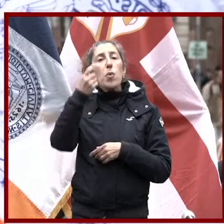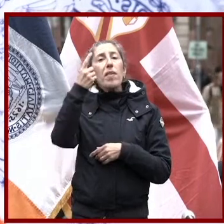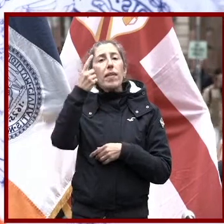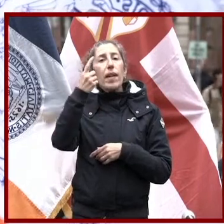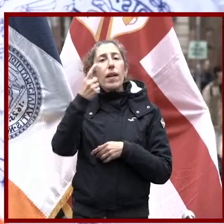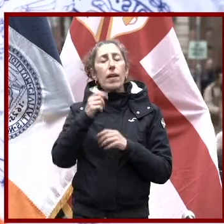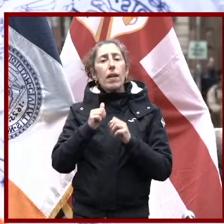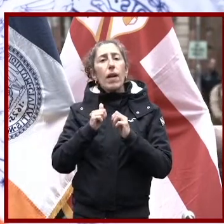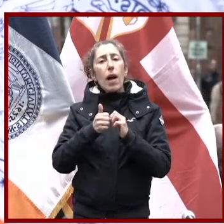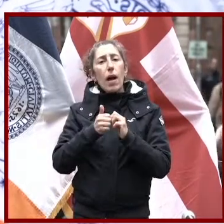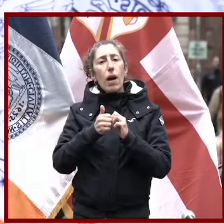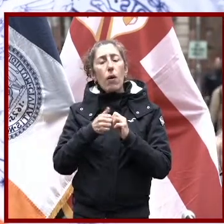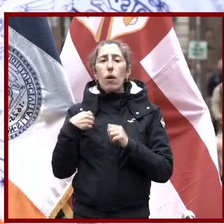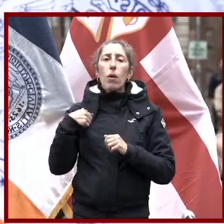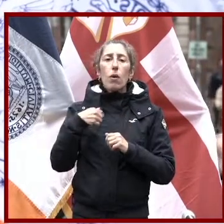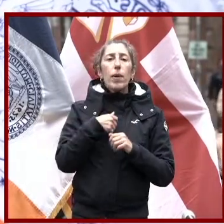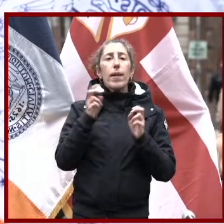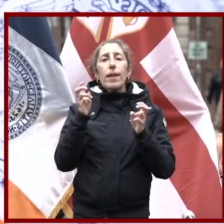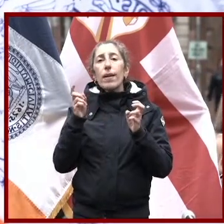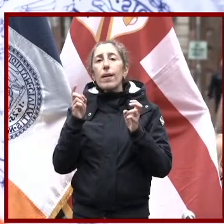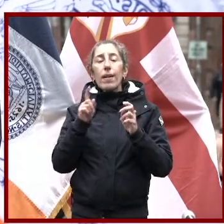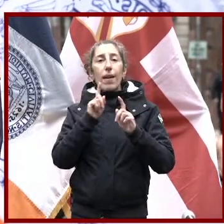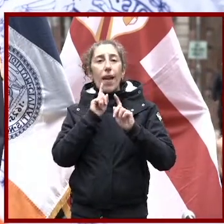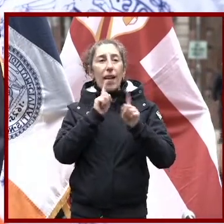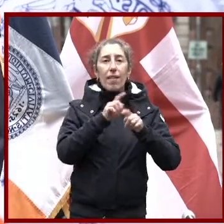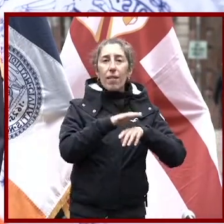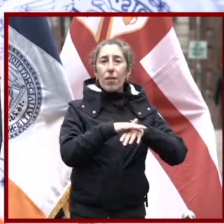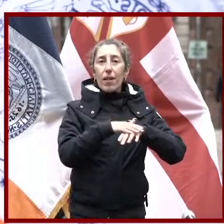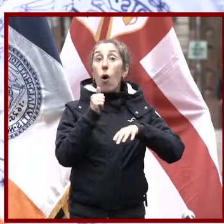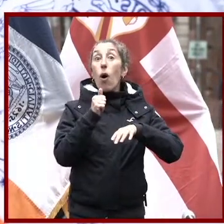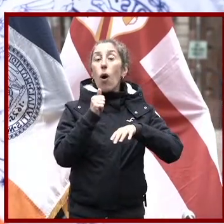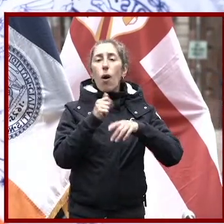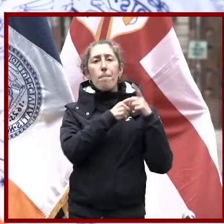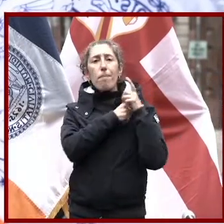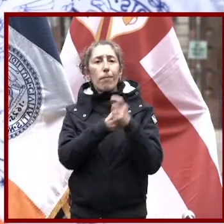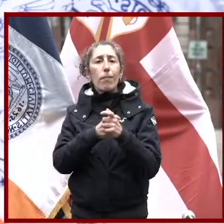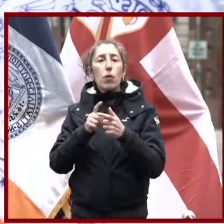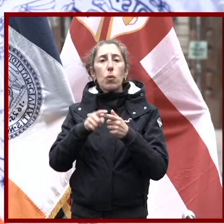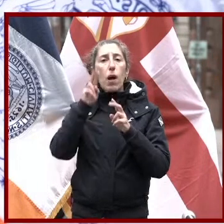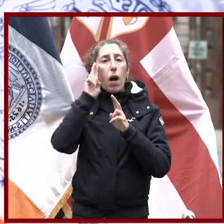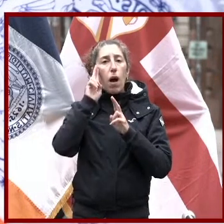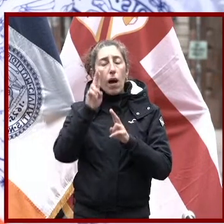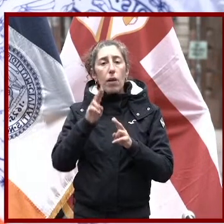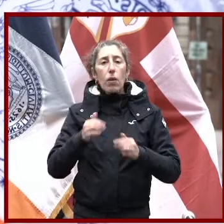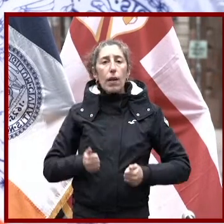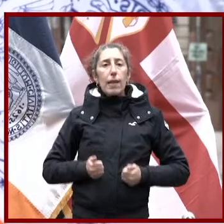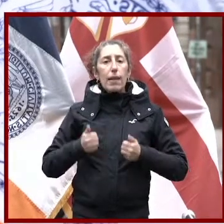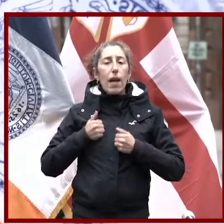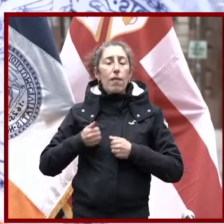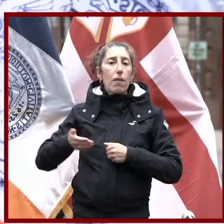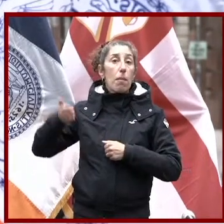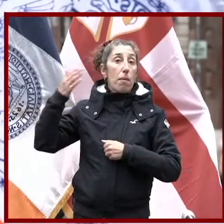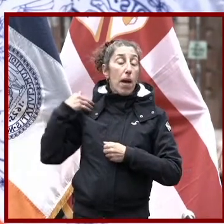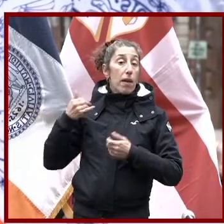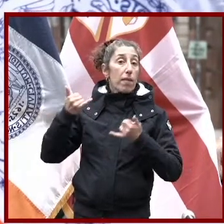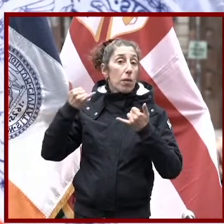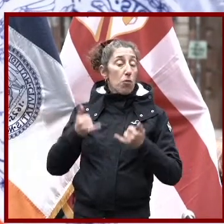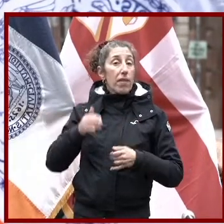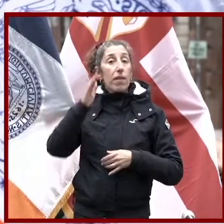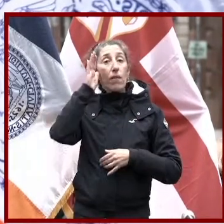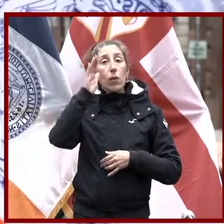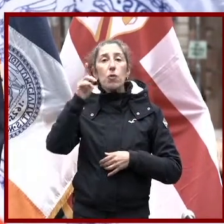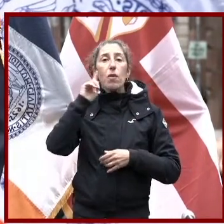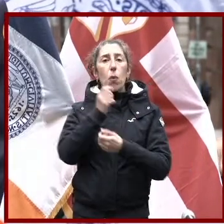honoring all lives, past and present, by working together to make our city safe. Thank